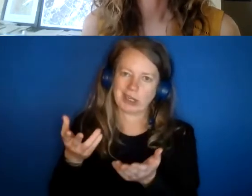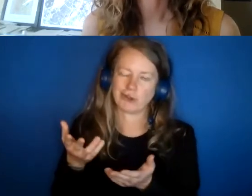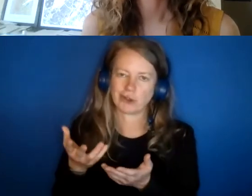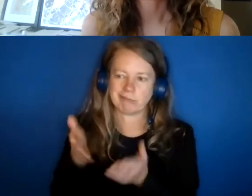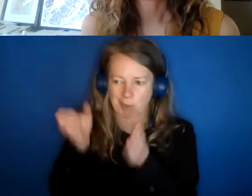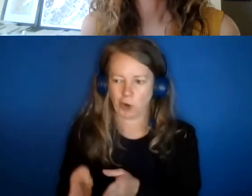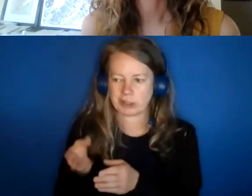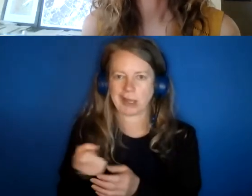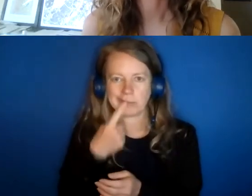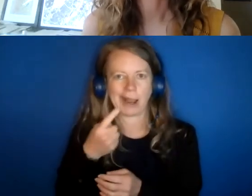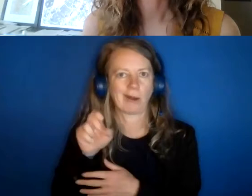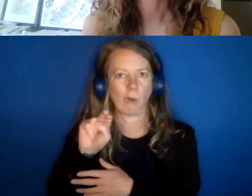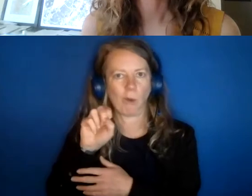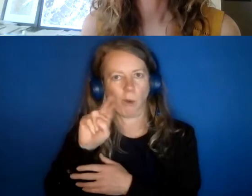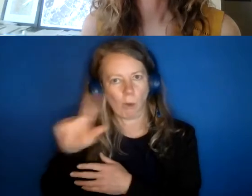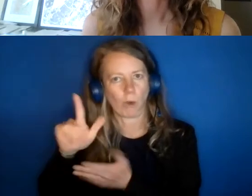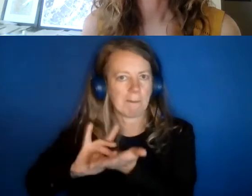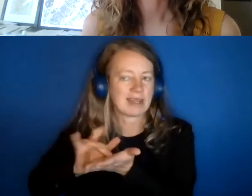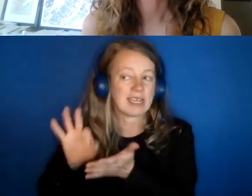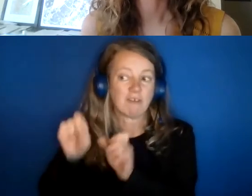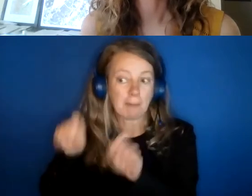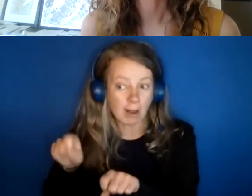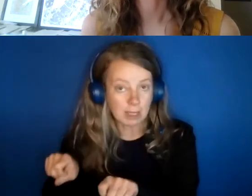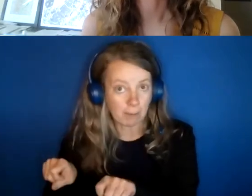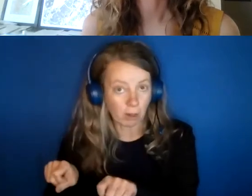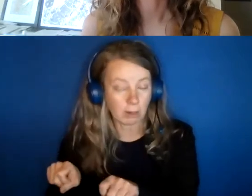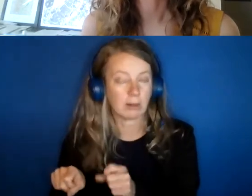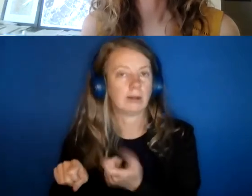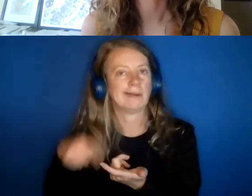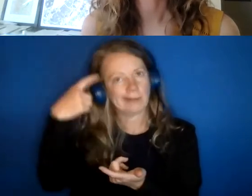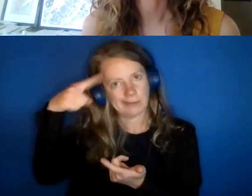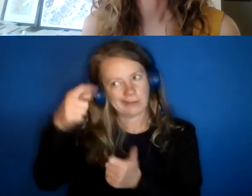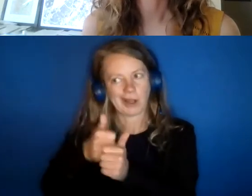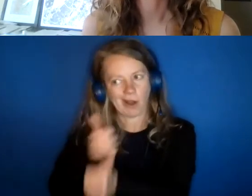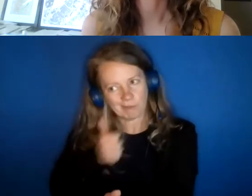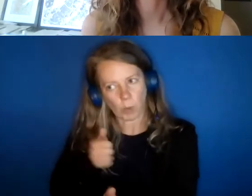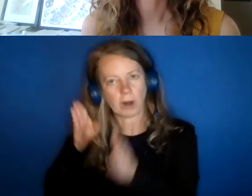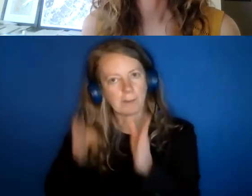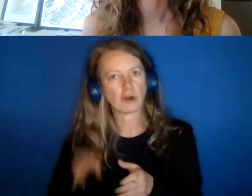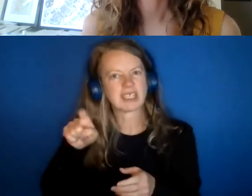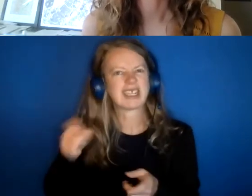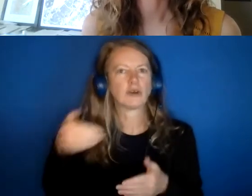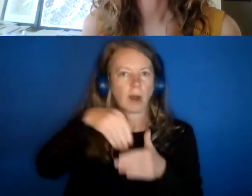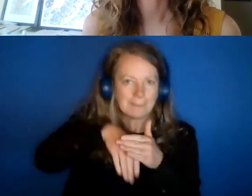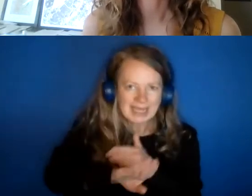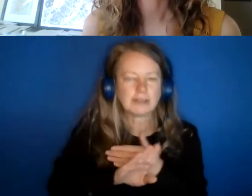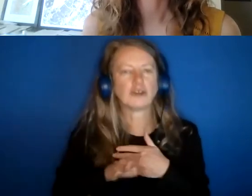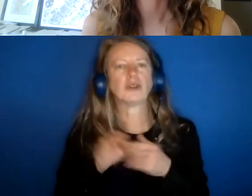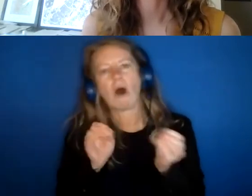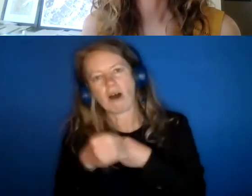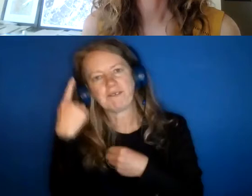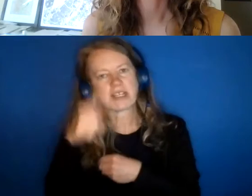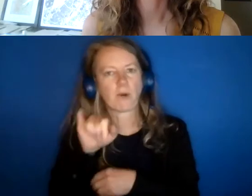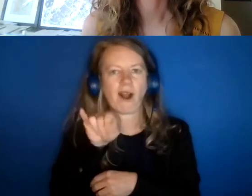can, so as to avoid any of the need to come for an IV and for an infusion.